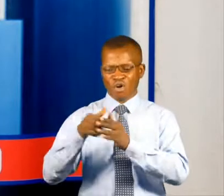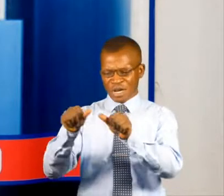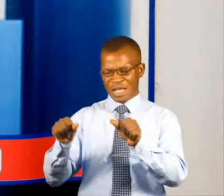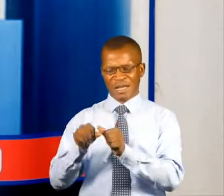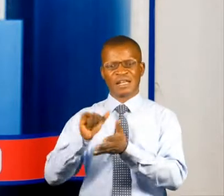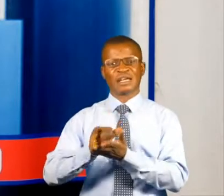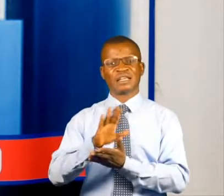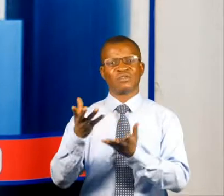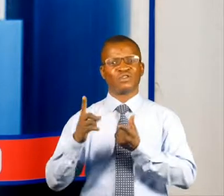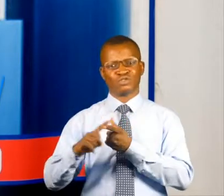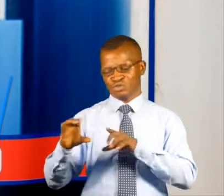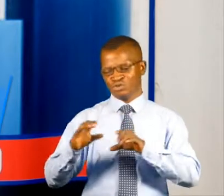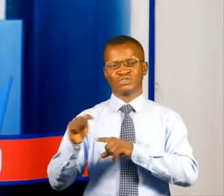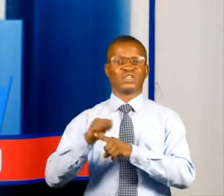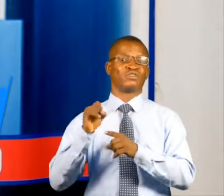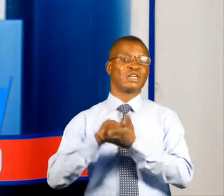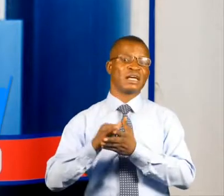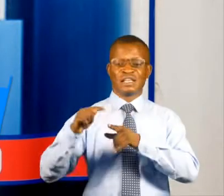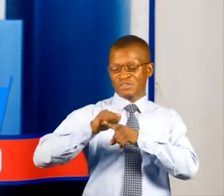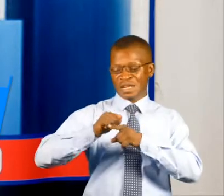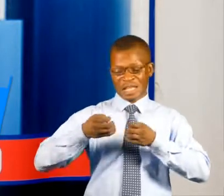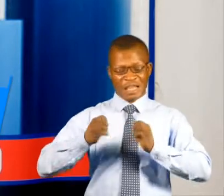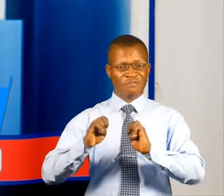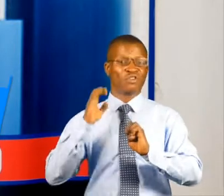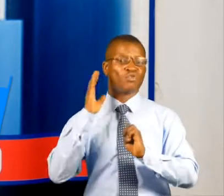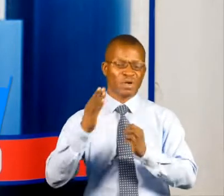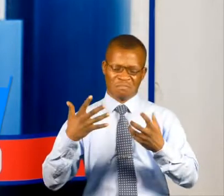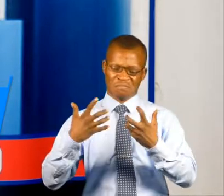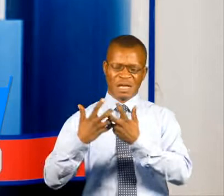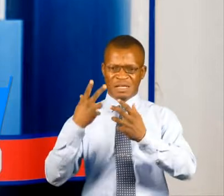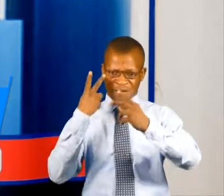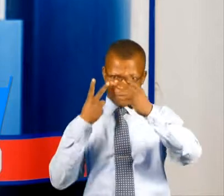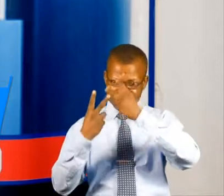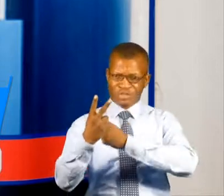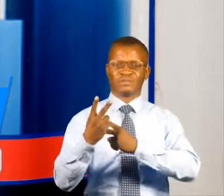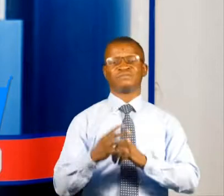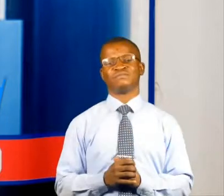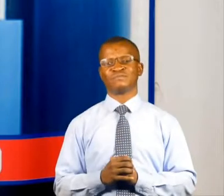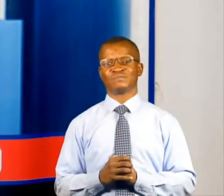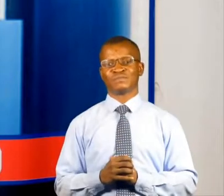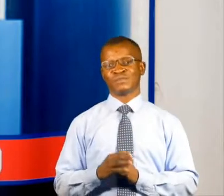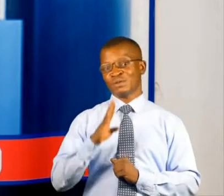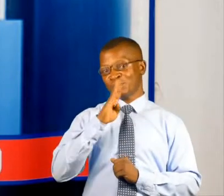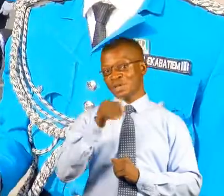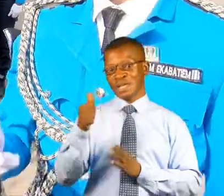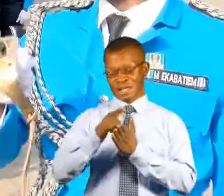align with those areas that they want to do training, so that training efforts will match vision